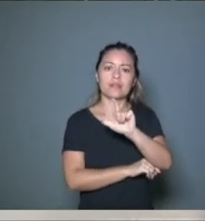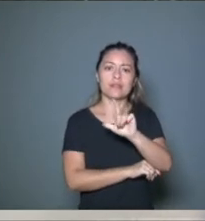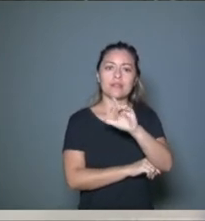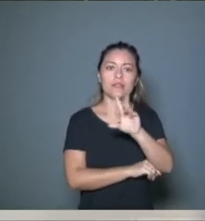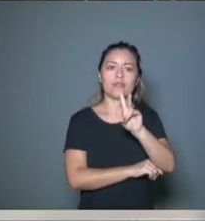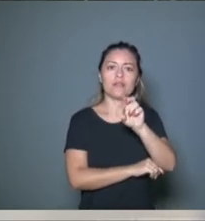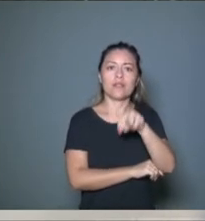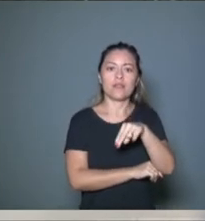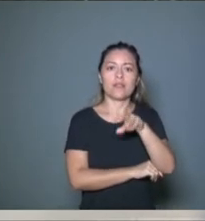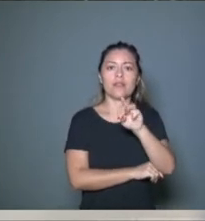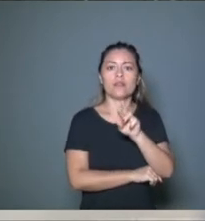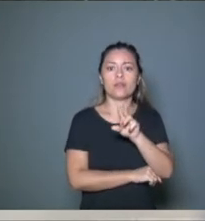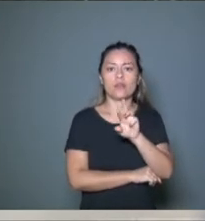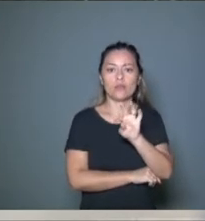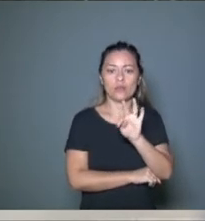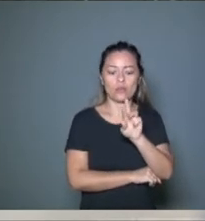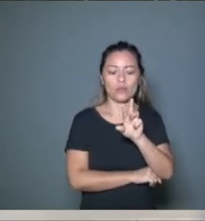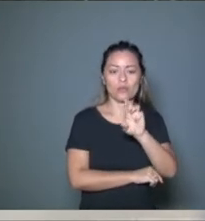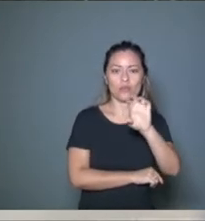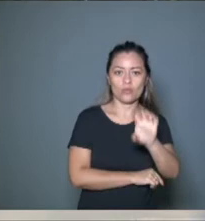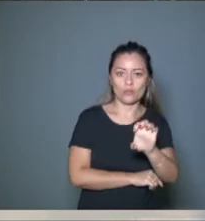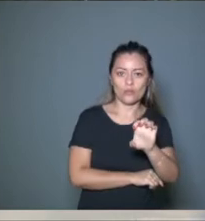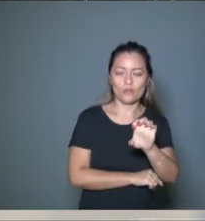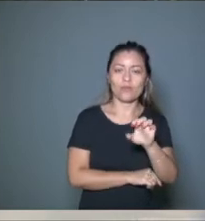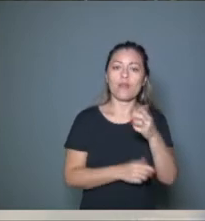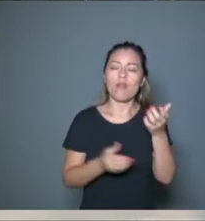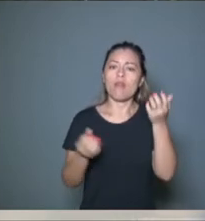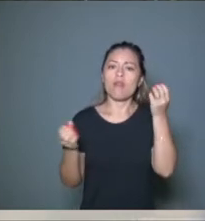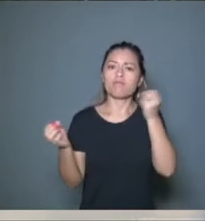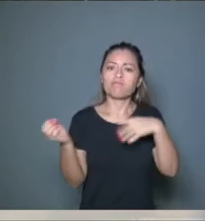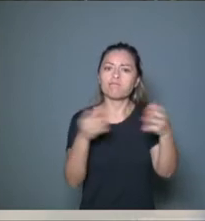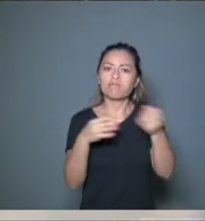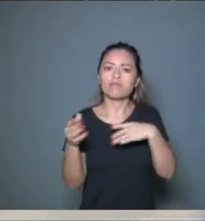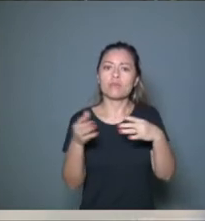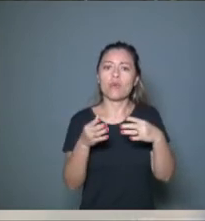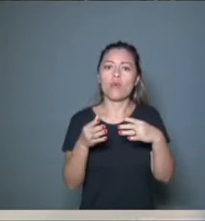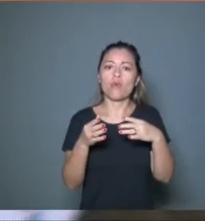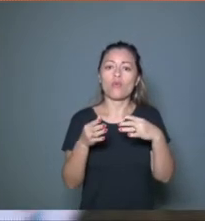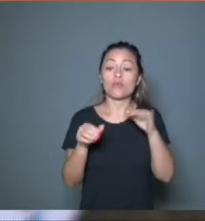with SLC Ventures, for instance, to find solutions and